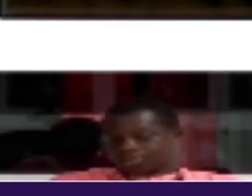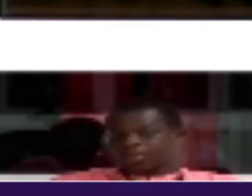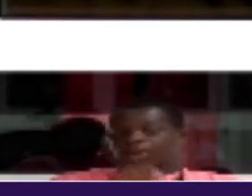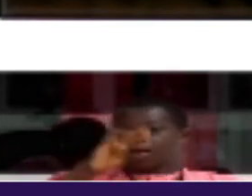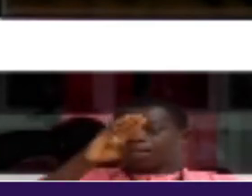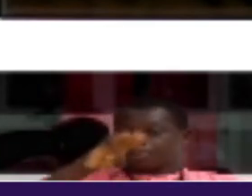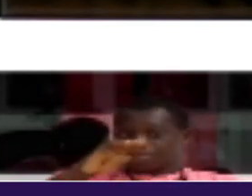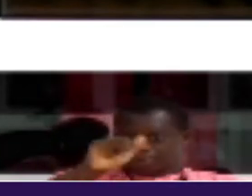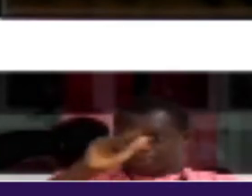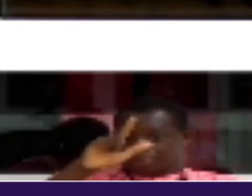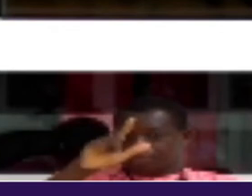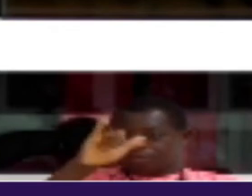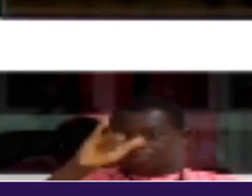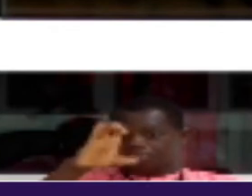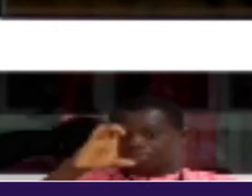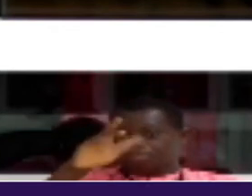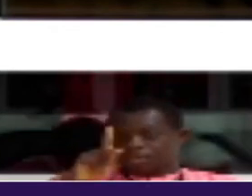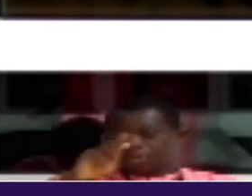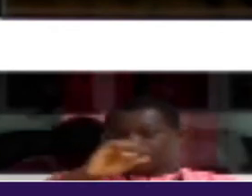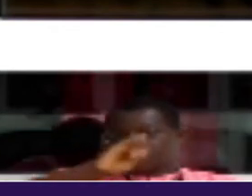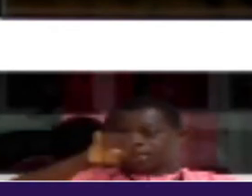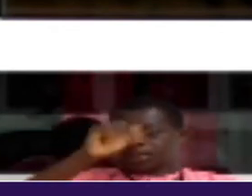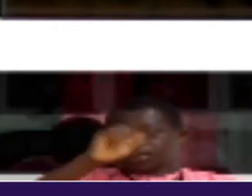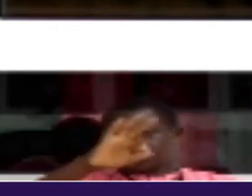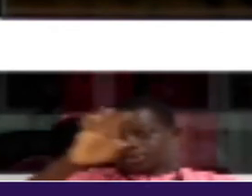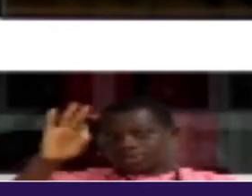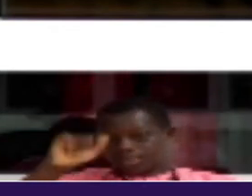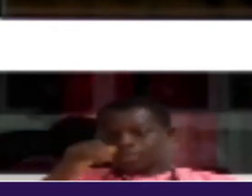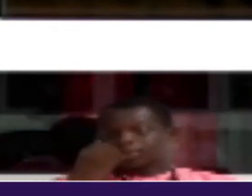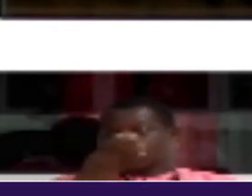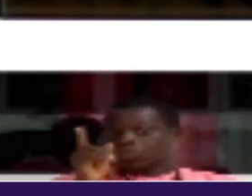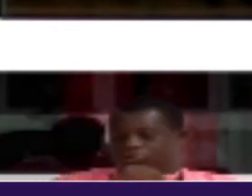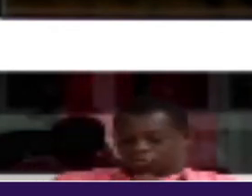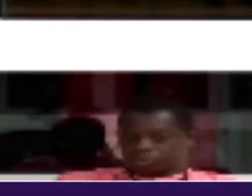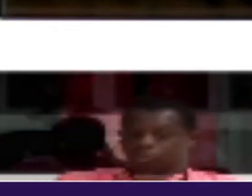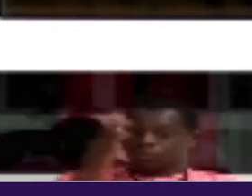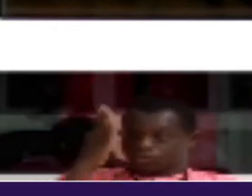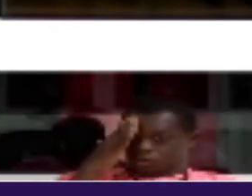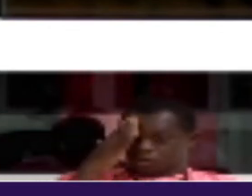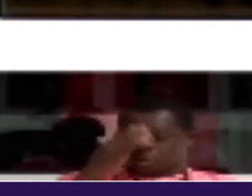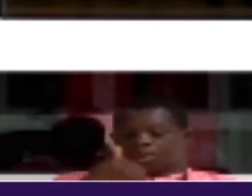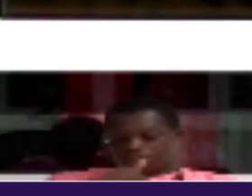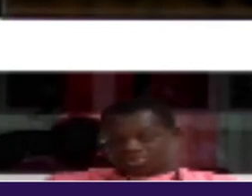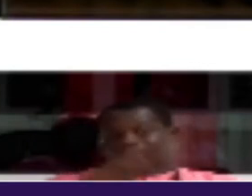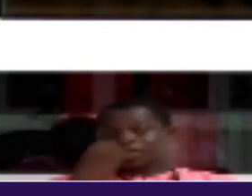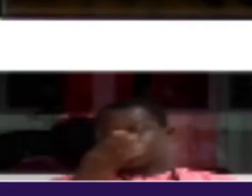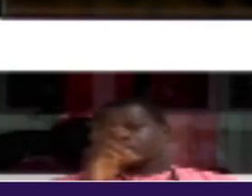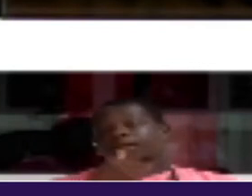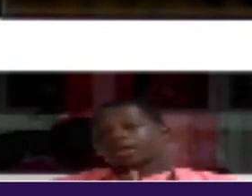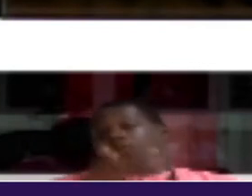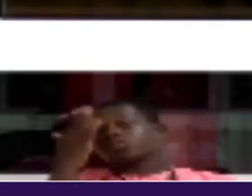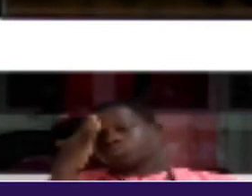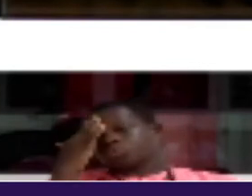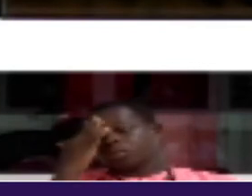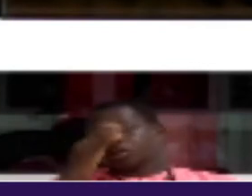knows. That's what he said. And you saying what you know? And me, I say what I am know. Malik Jata cannot speak on my behalf. Okay,